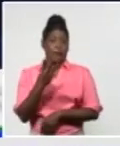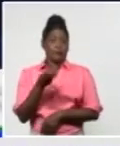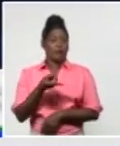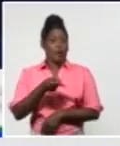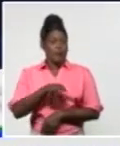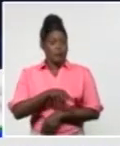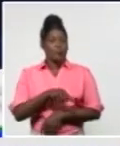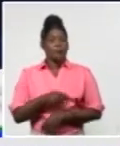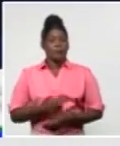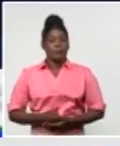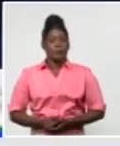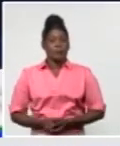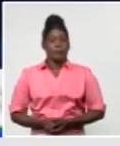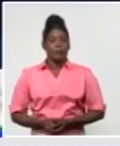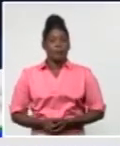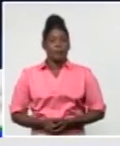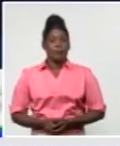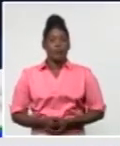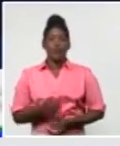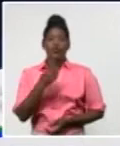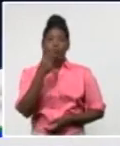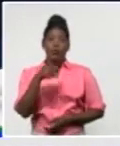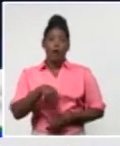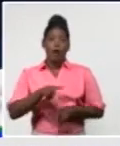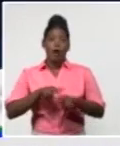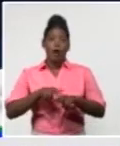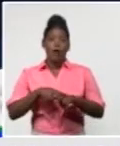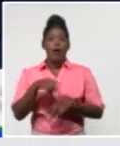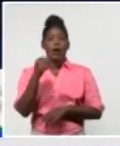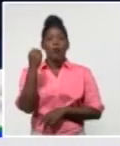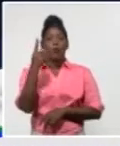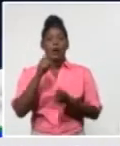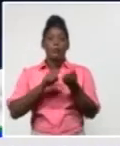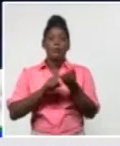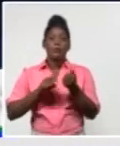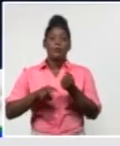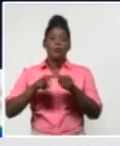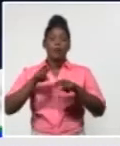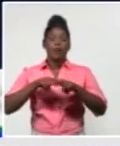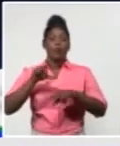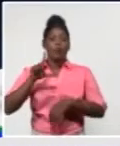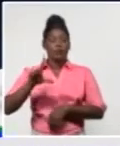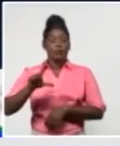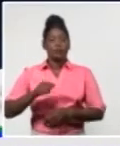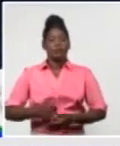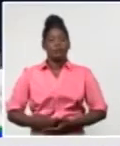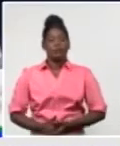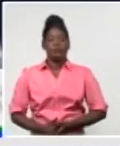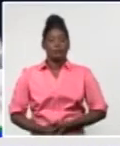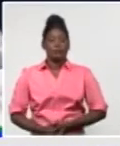discharged from our hospitals, 2 from Havana and 1 from Holguin.